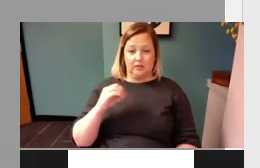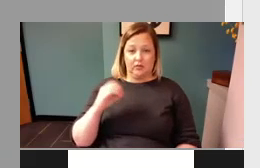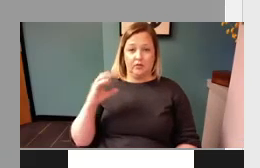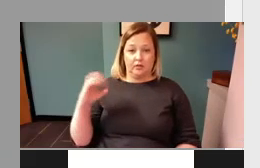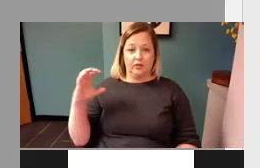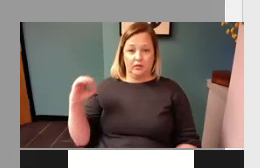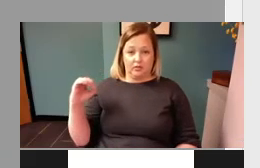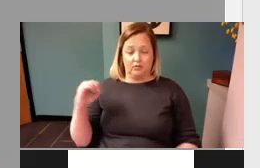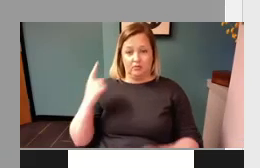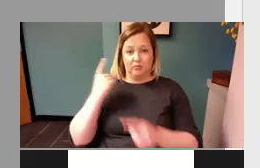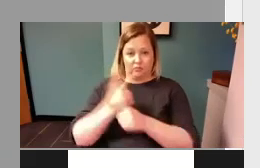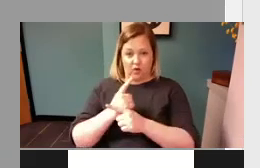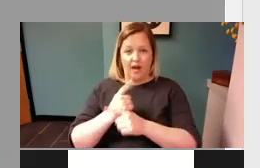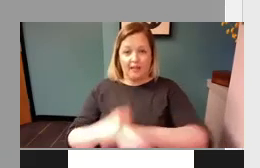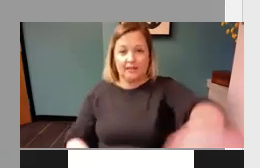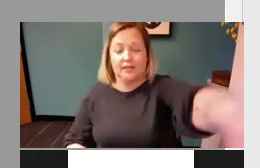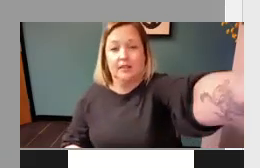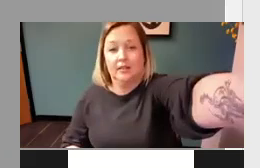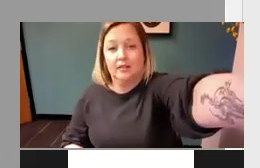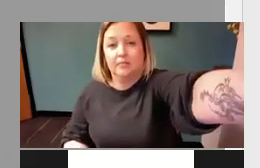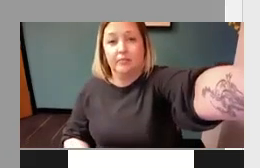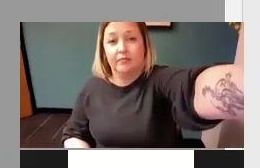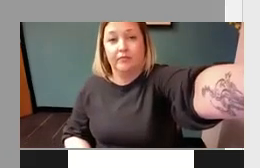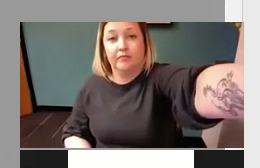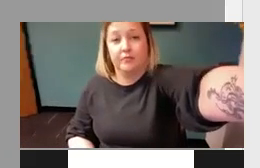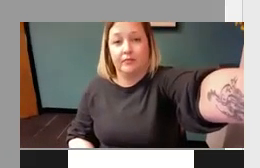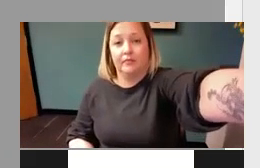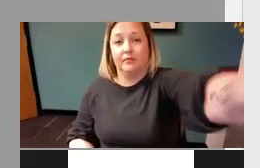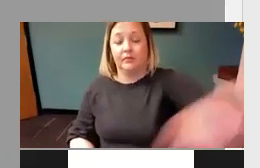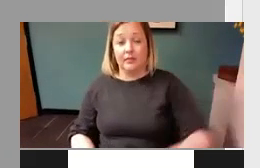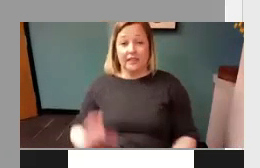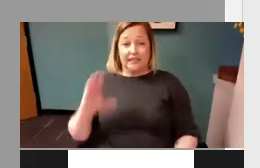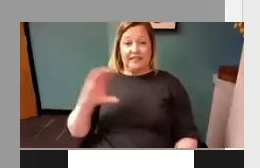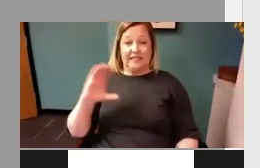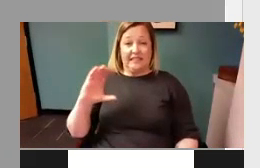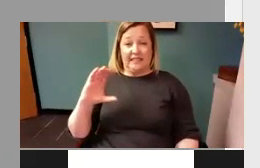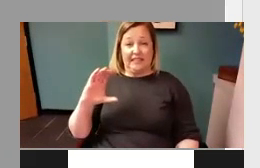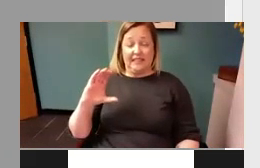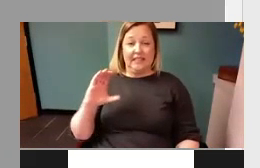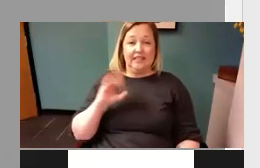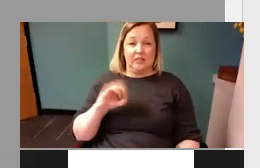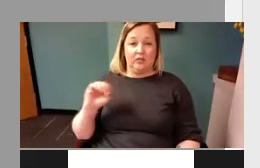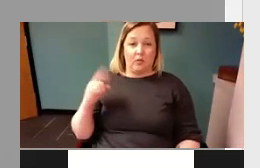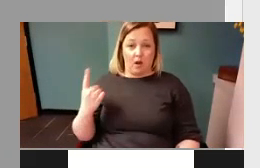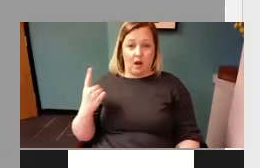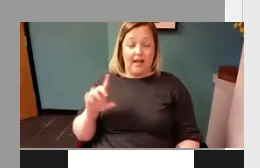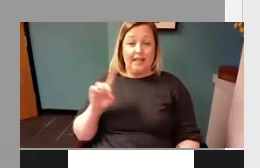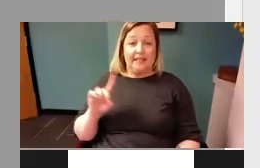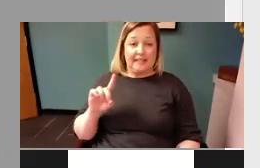right. C would be 0, 0, 1. And D would be 0, 1.